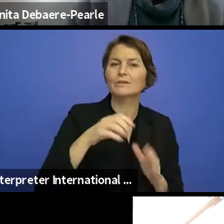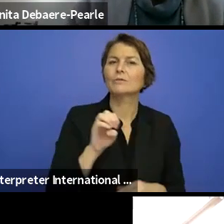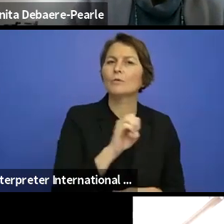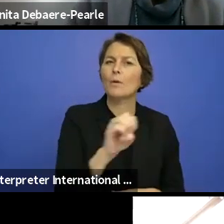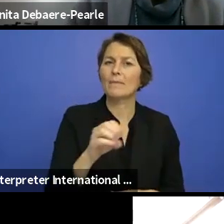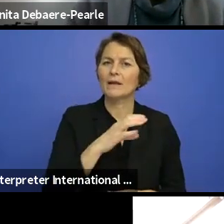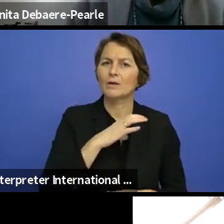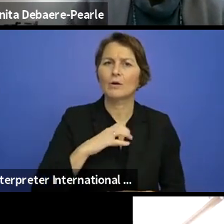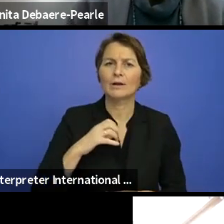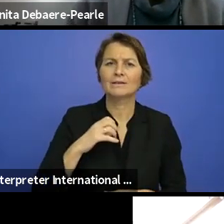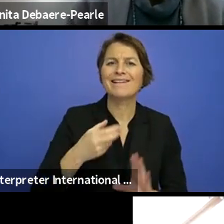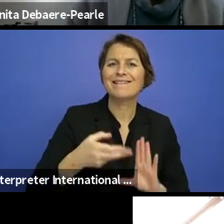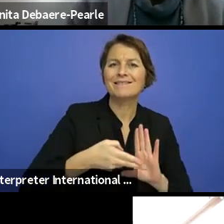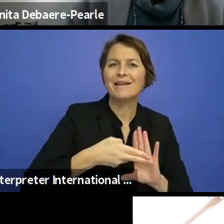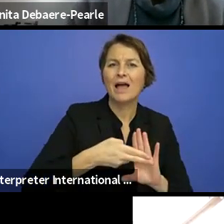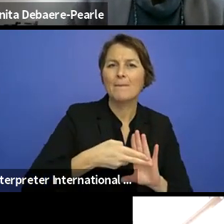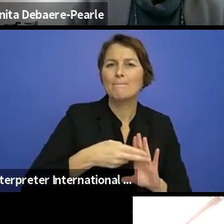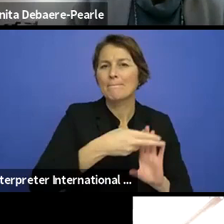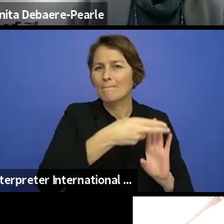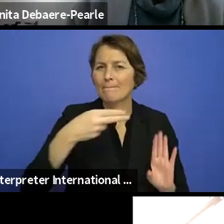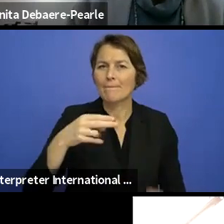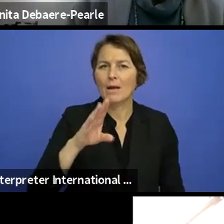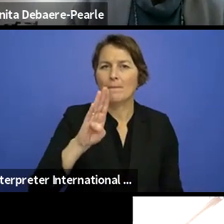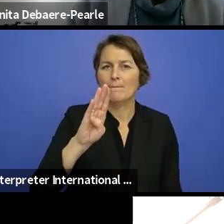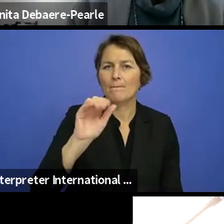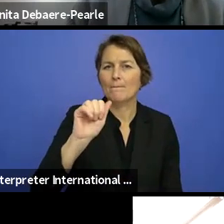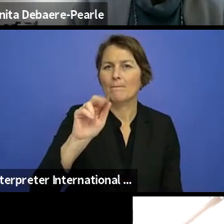called BAOS project.